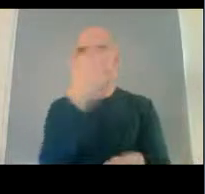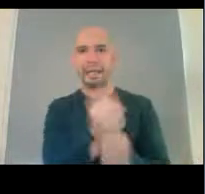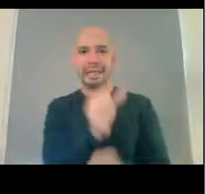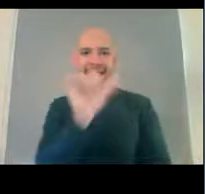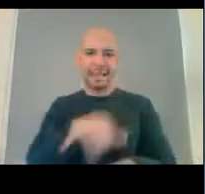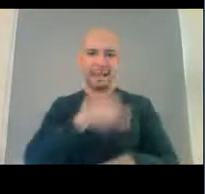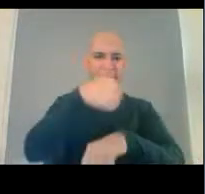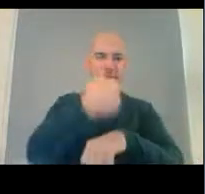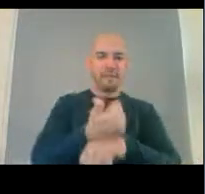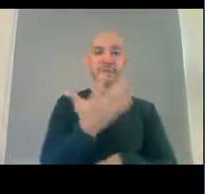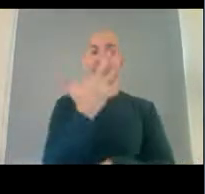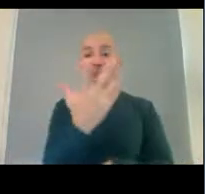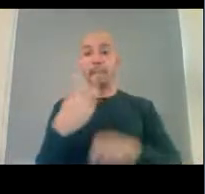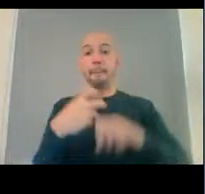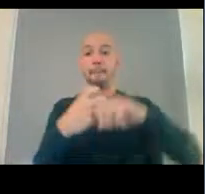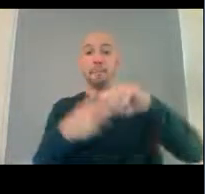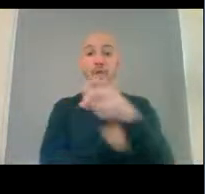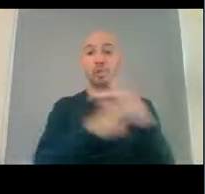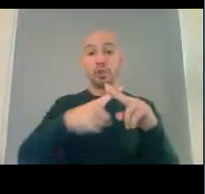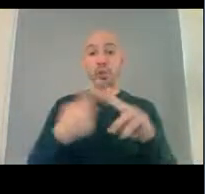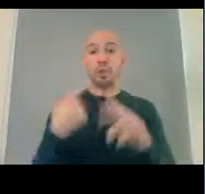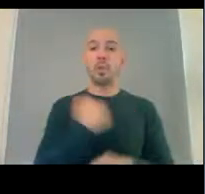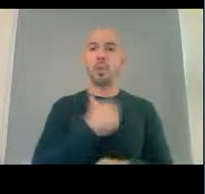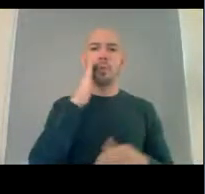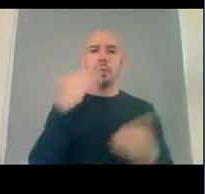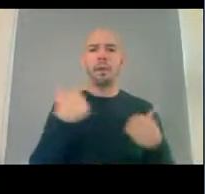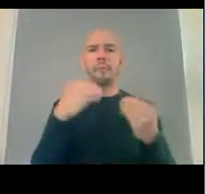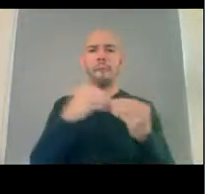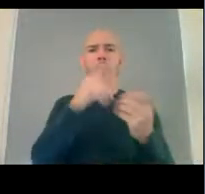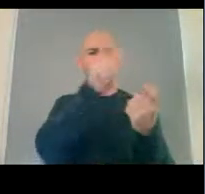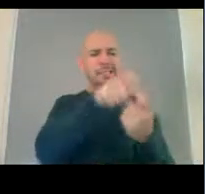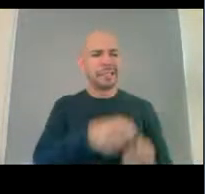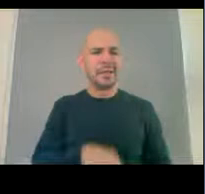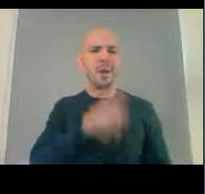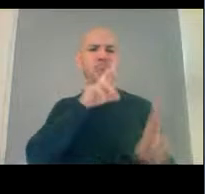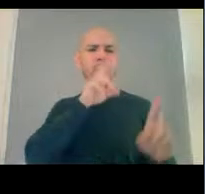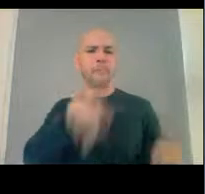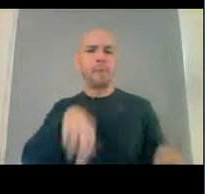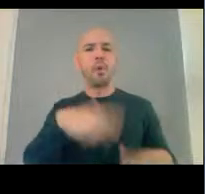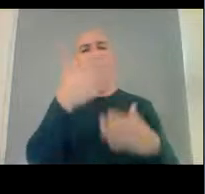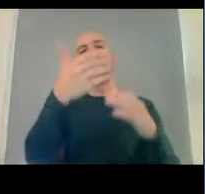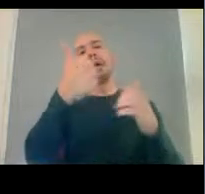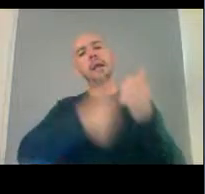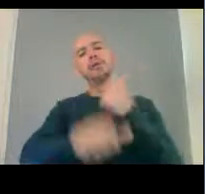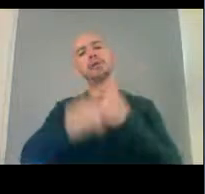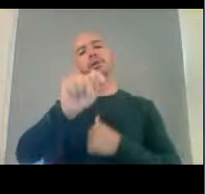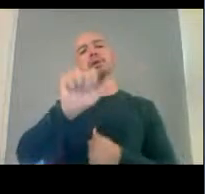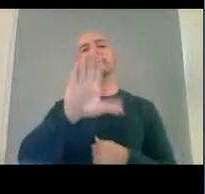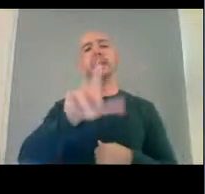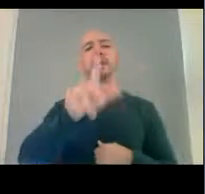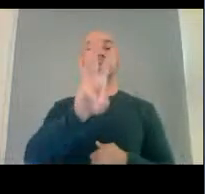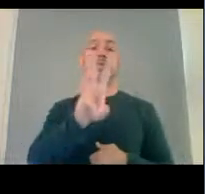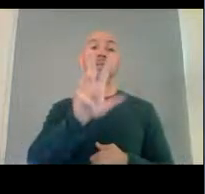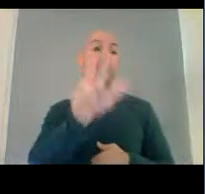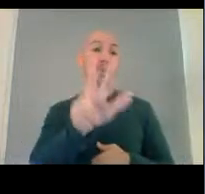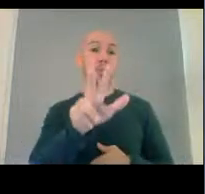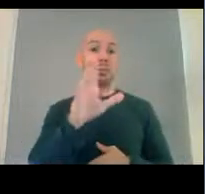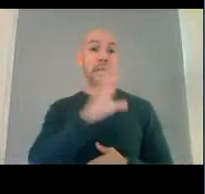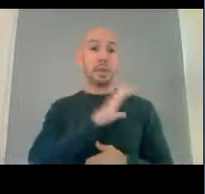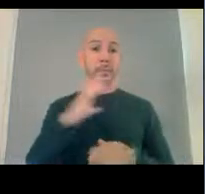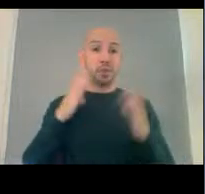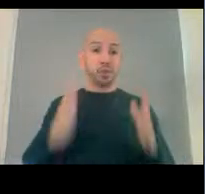bridge targets well more we'll have a more detailed report under tab 63. commissioners earlier this